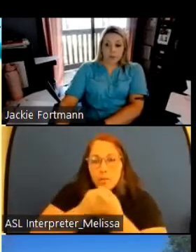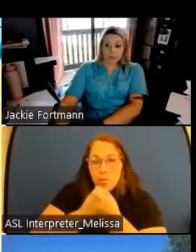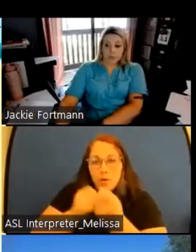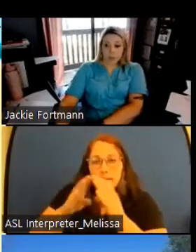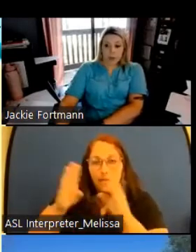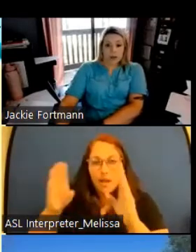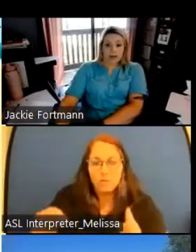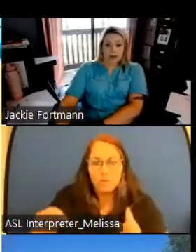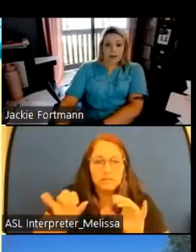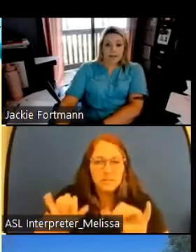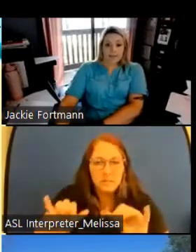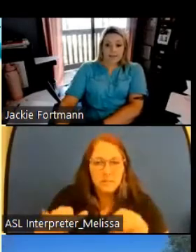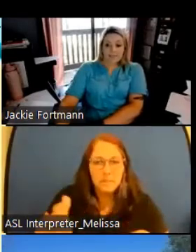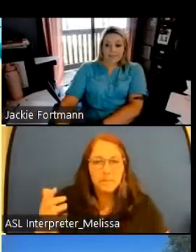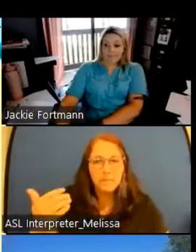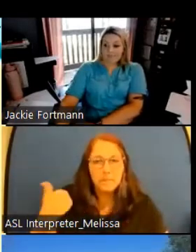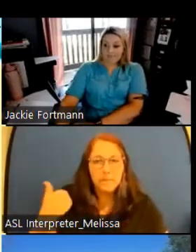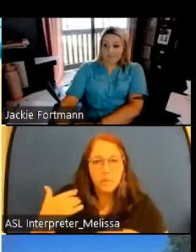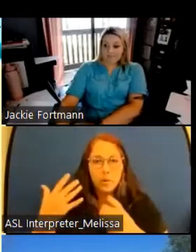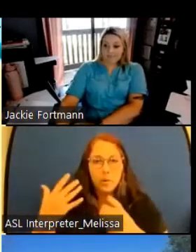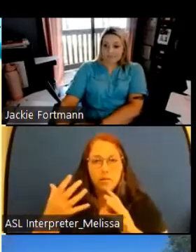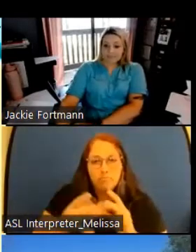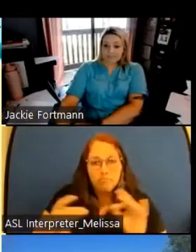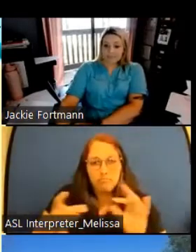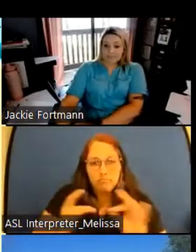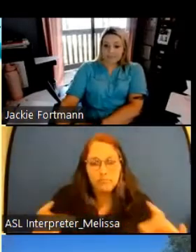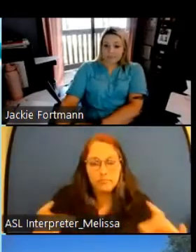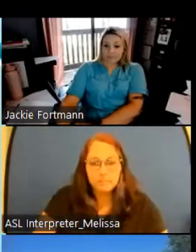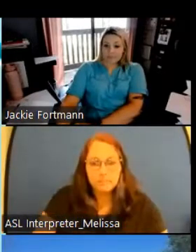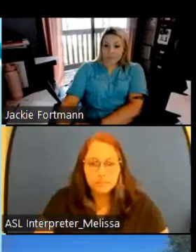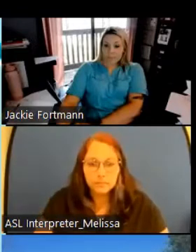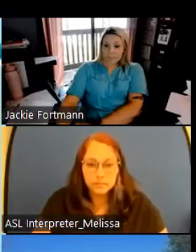too. Next.